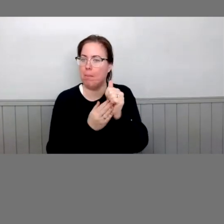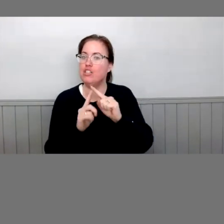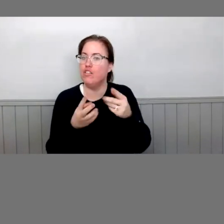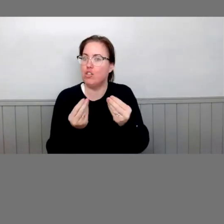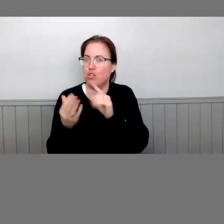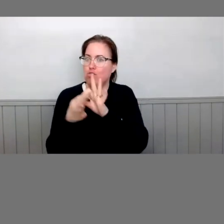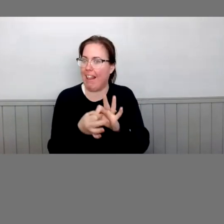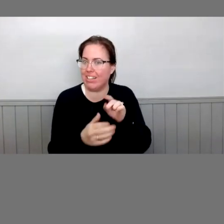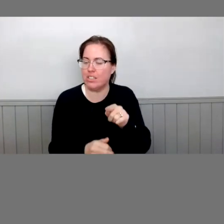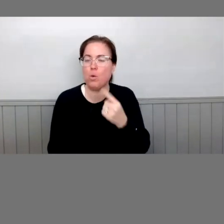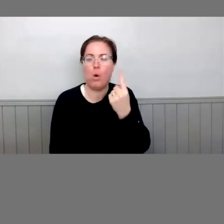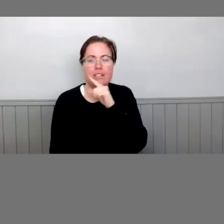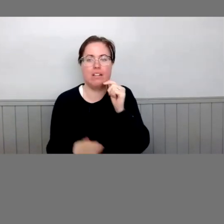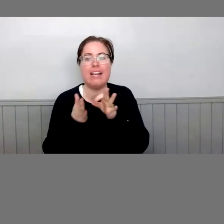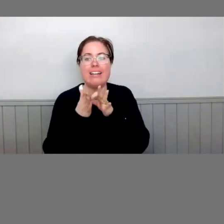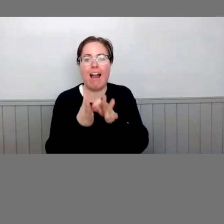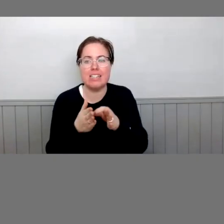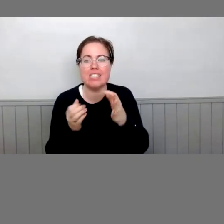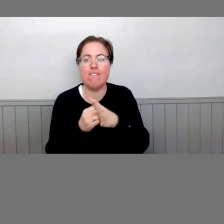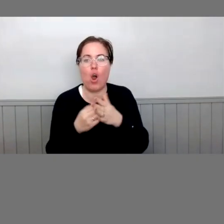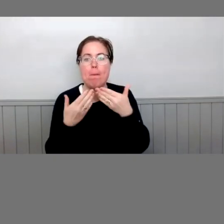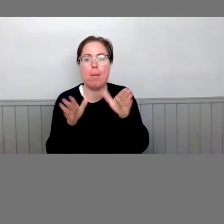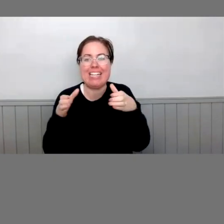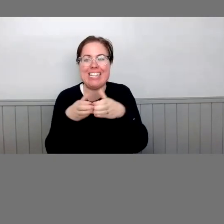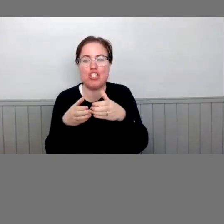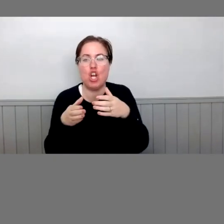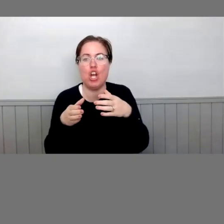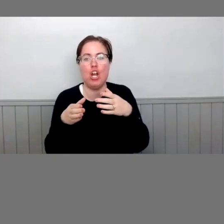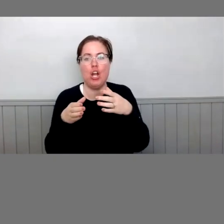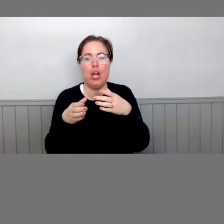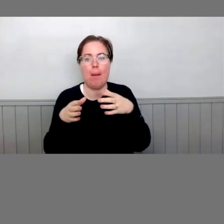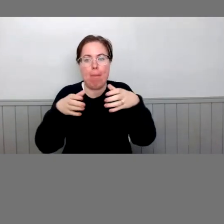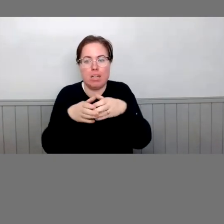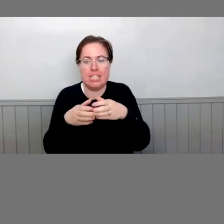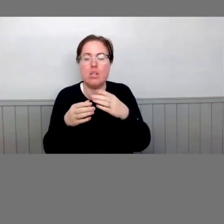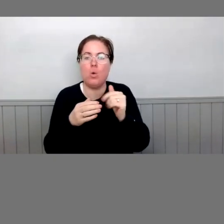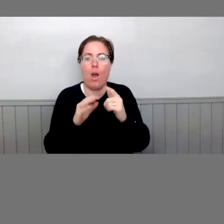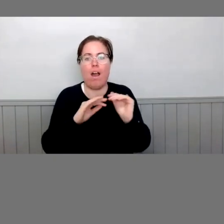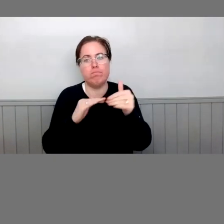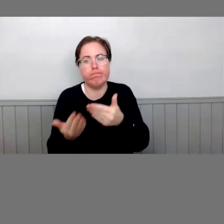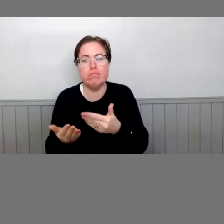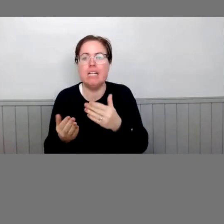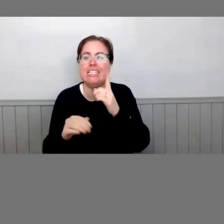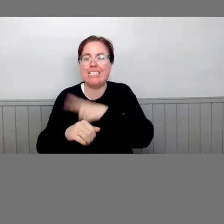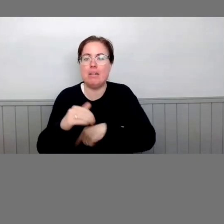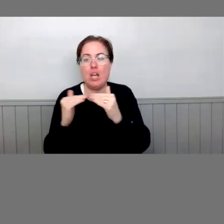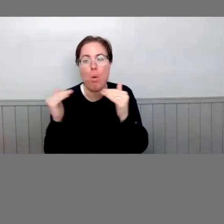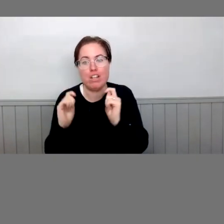So one is guidance for public sector bodies who are commissioning disability equality training. So that might be worth checking out